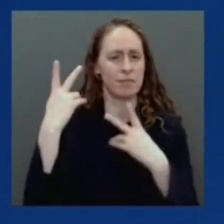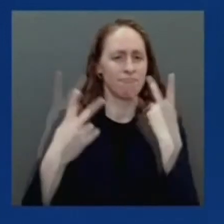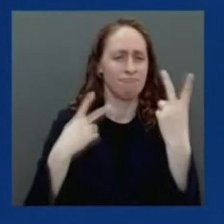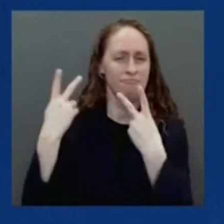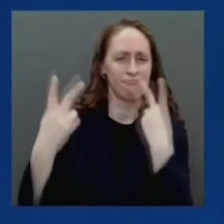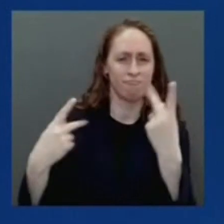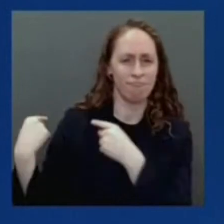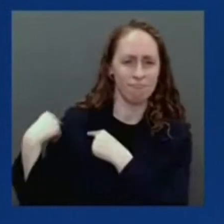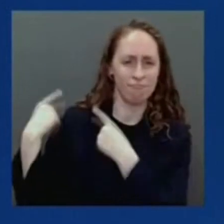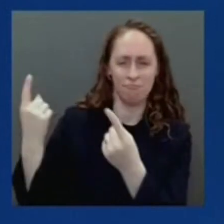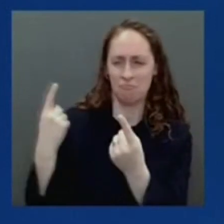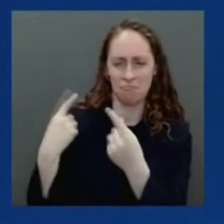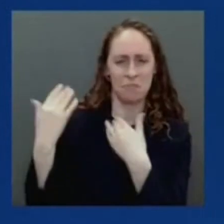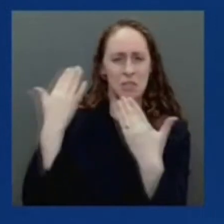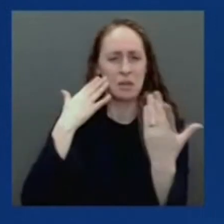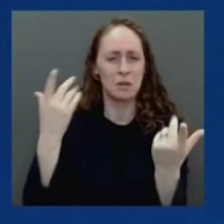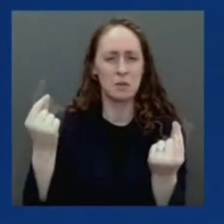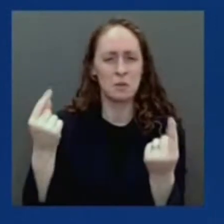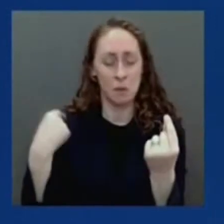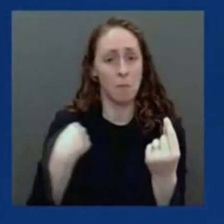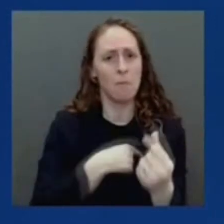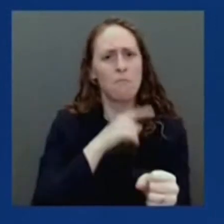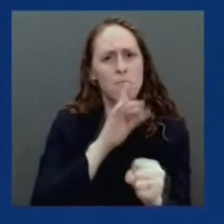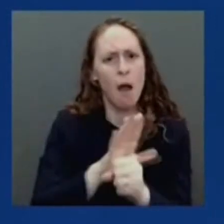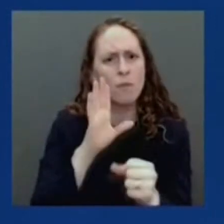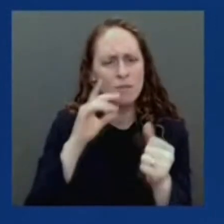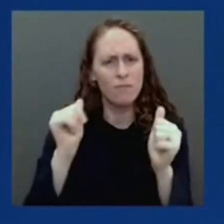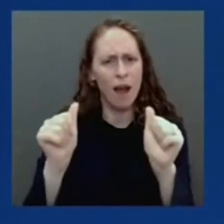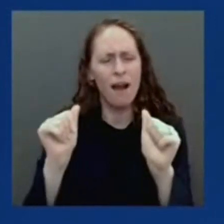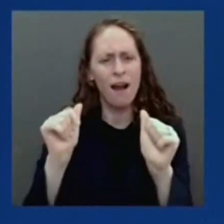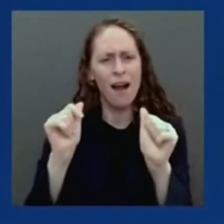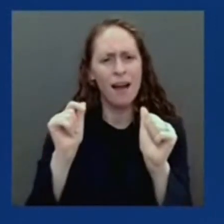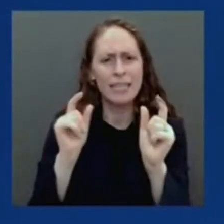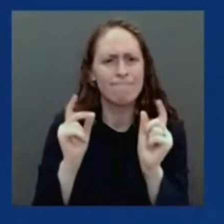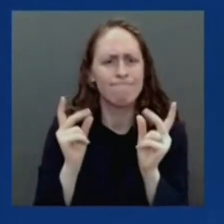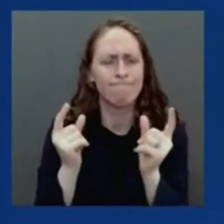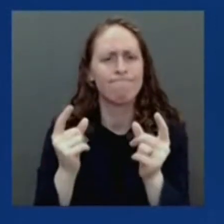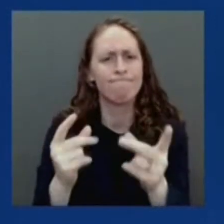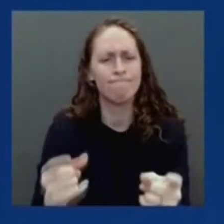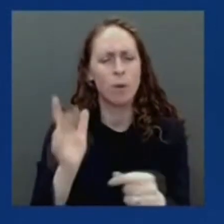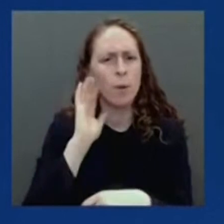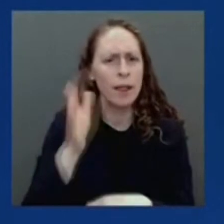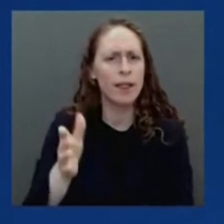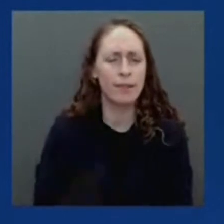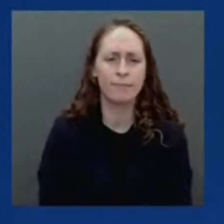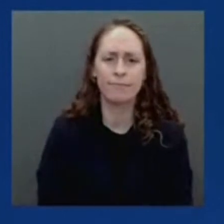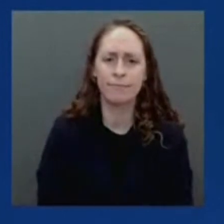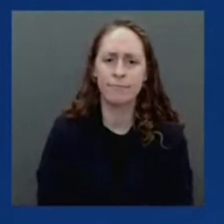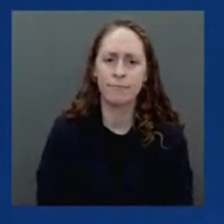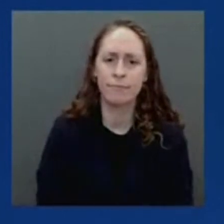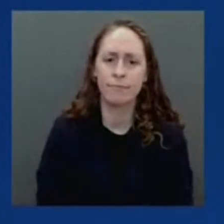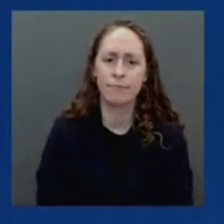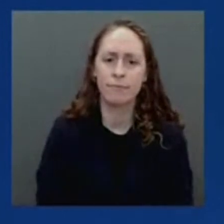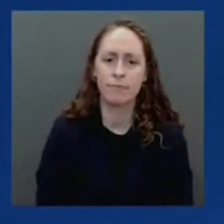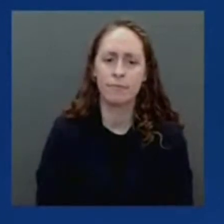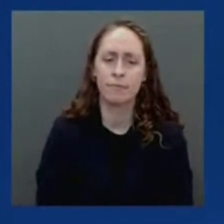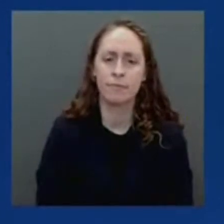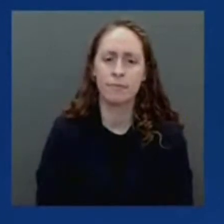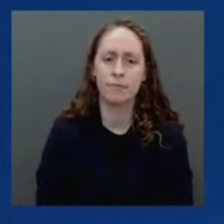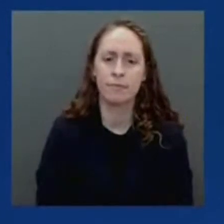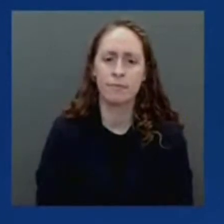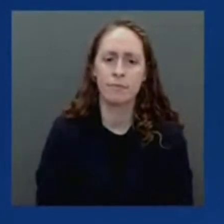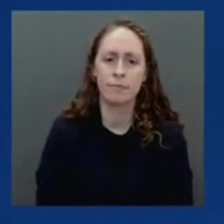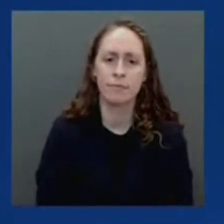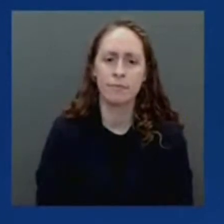possible pending the decision of CDC and FDA. And I think the preparation we're doing now will enable us to do so.